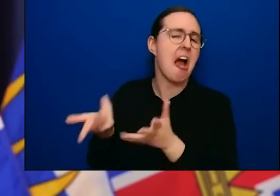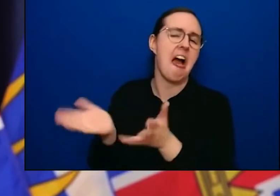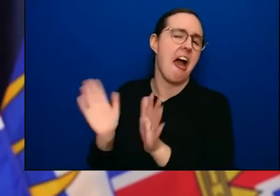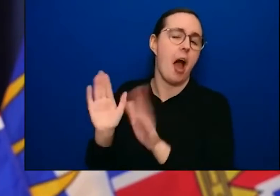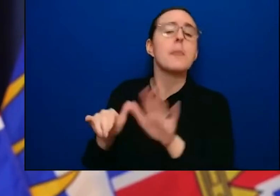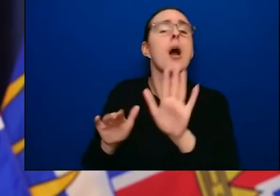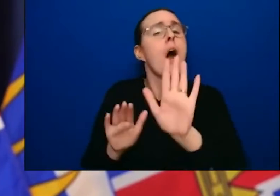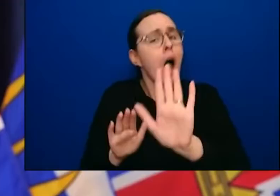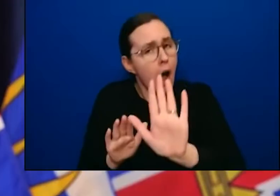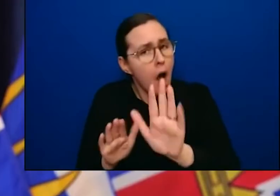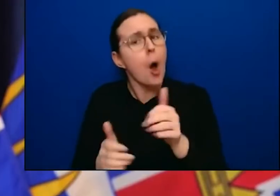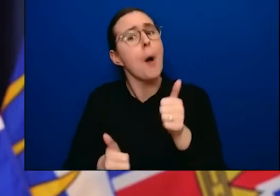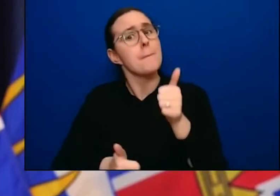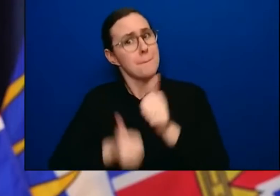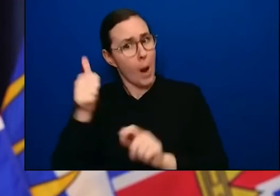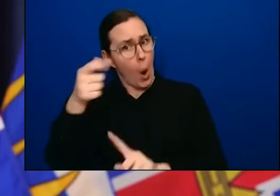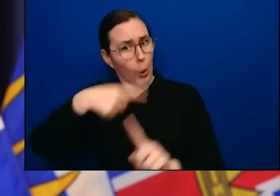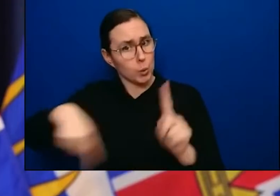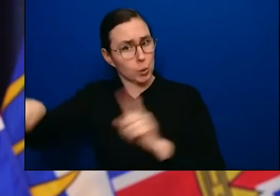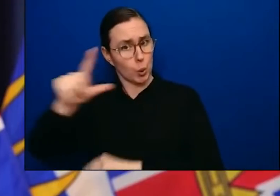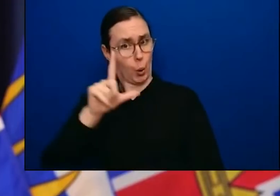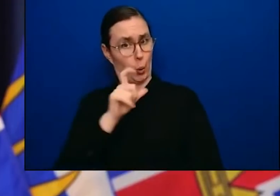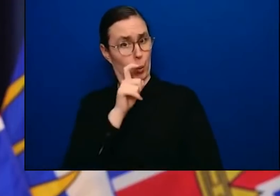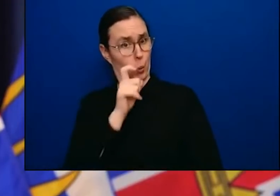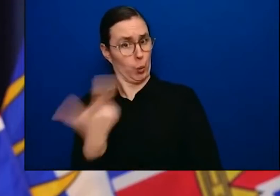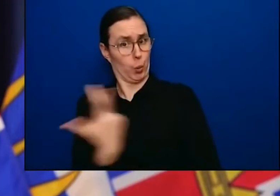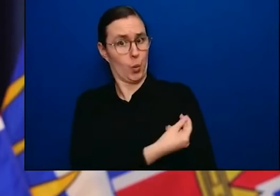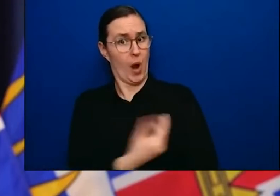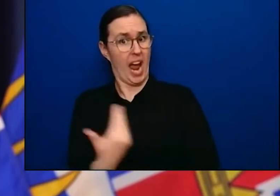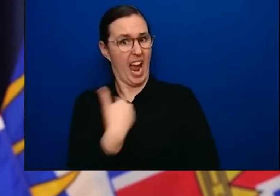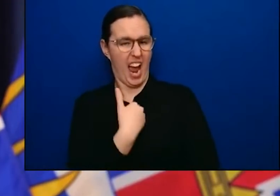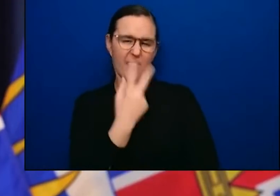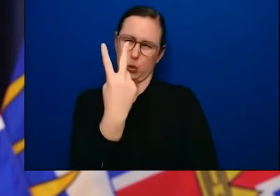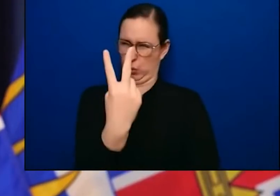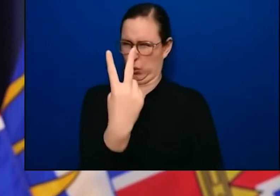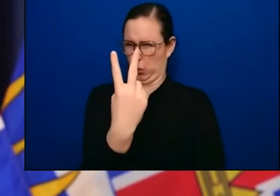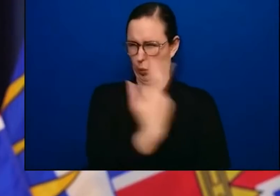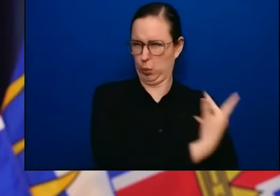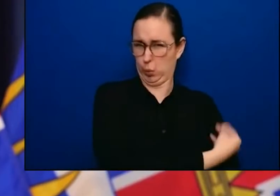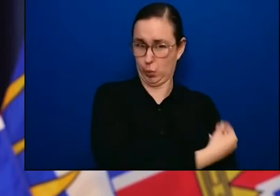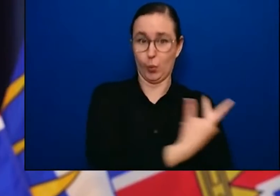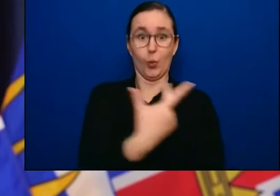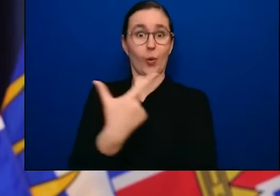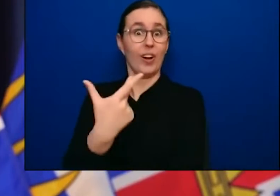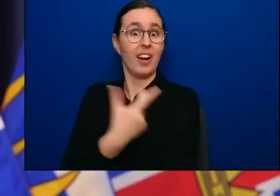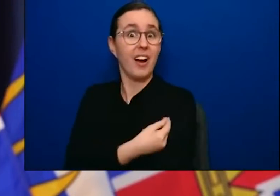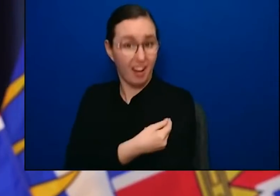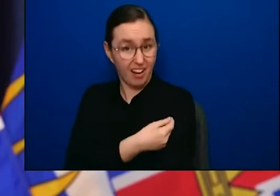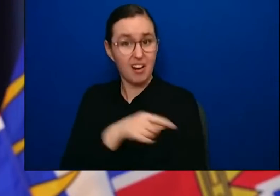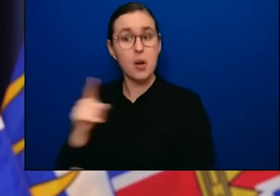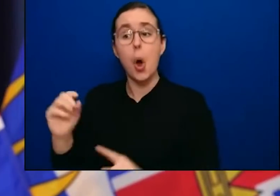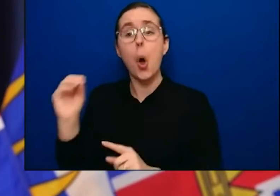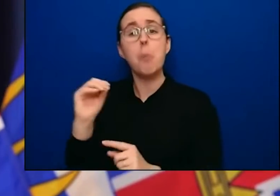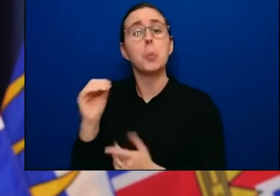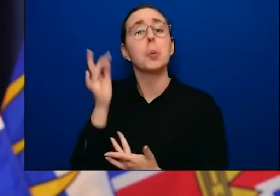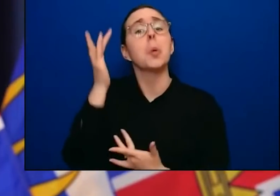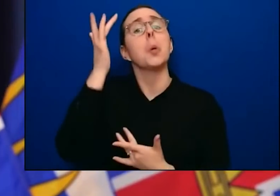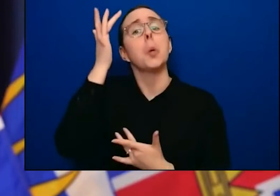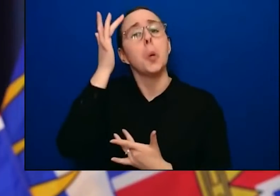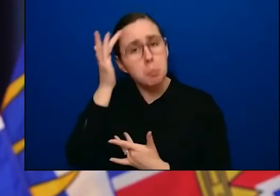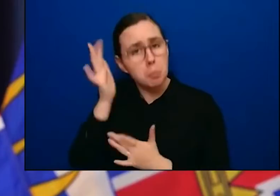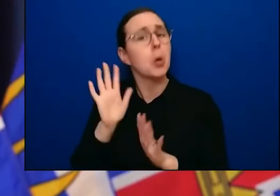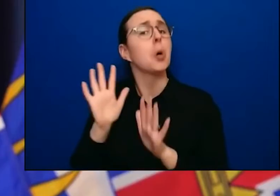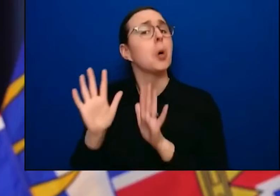people who have vaccination, is particularly if you have 2 doses of vaccine on board, then for most people it has been a relatively mild